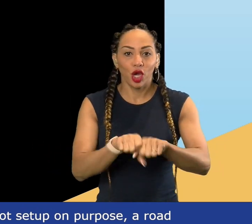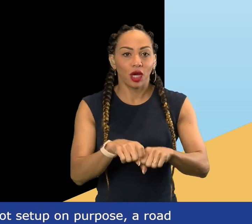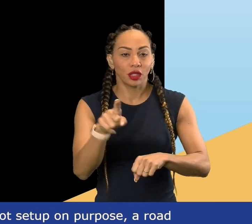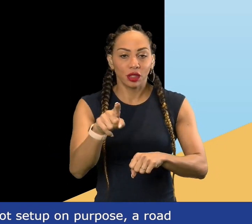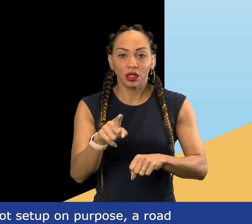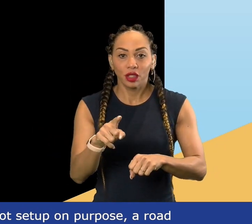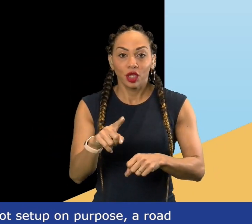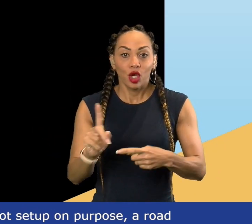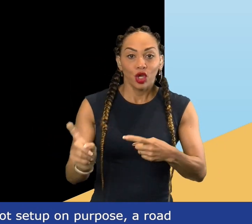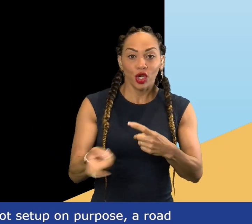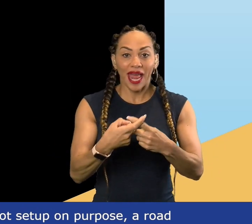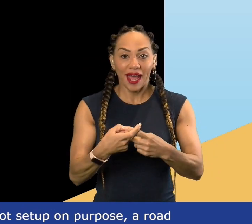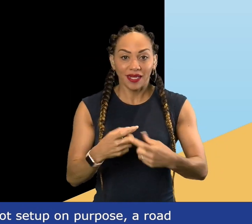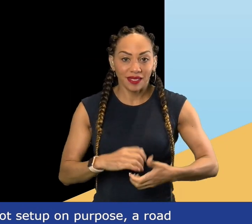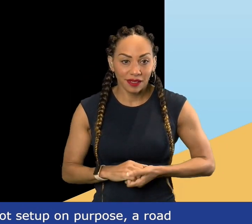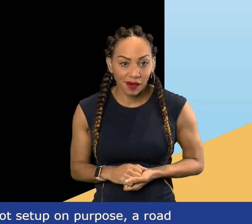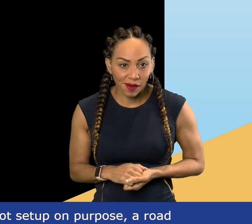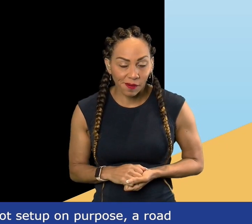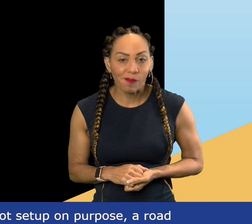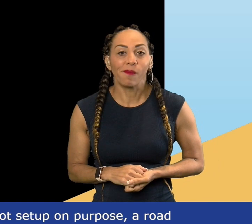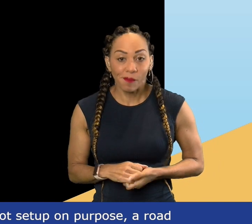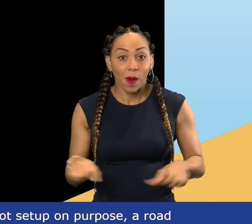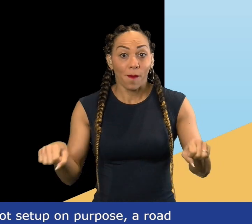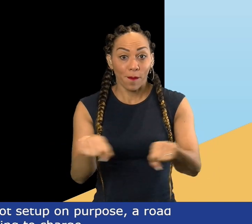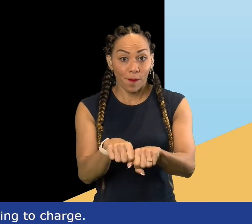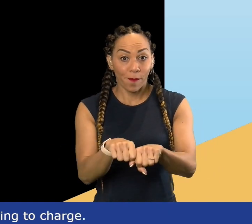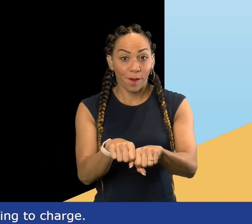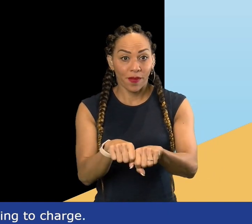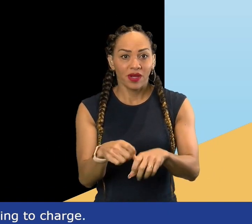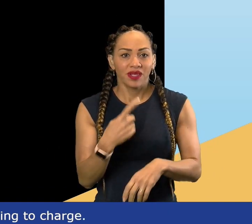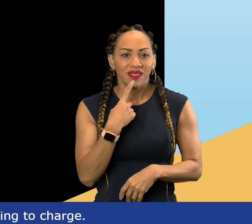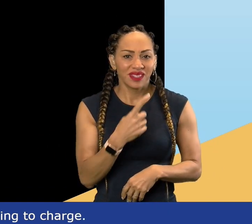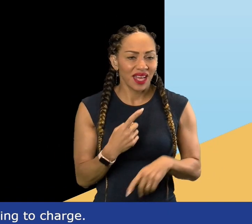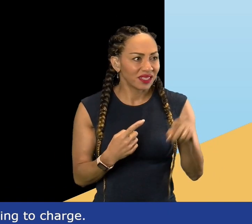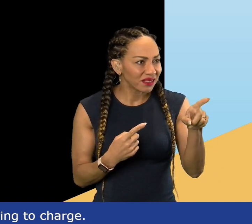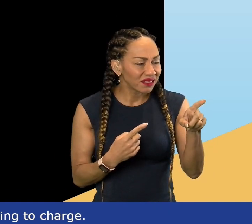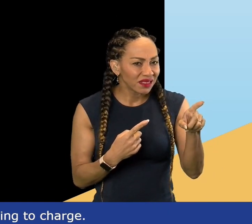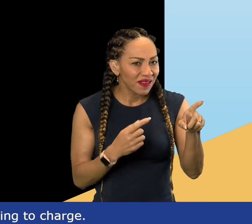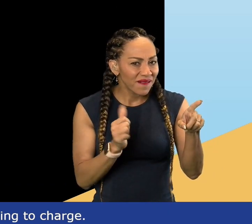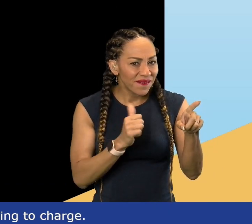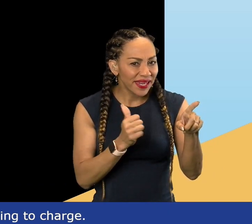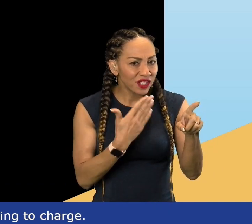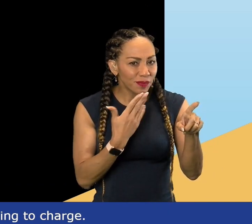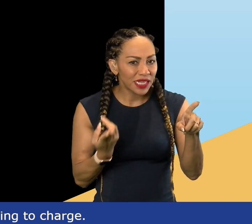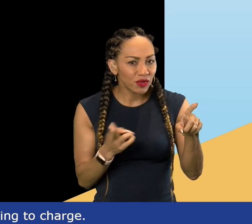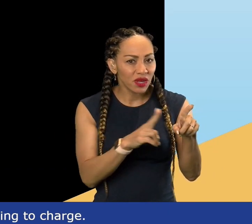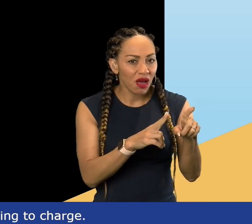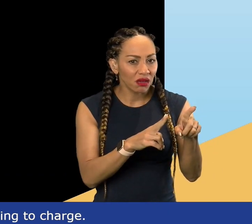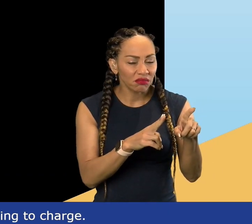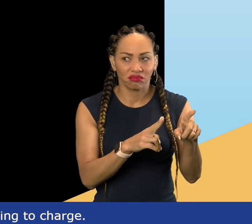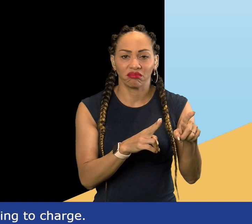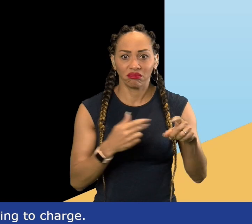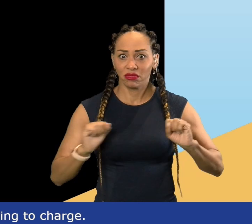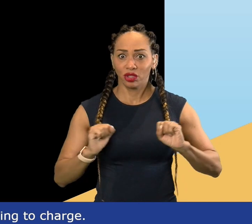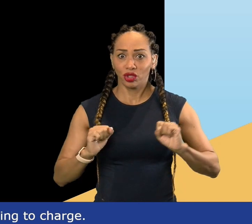Plug is connected. Finished. Please return. I haven't even started. Okay, so I've got to put it back. Have